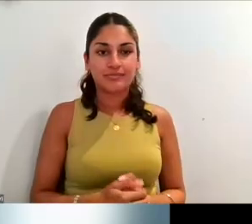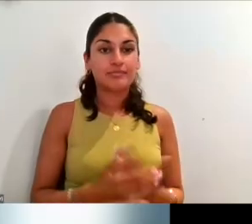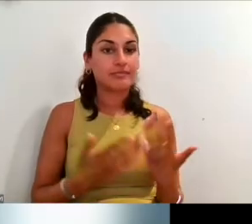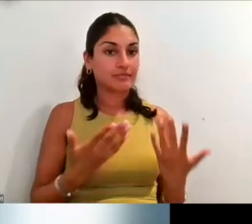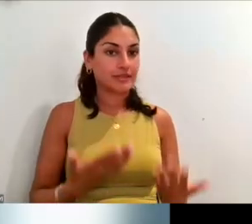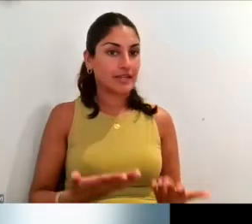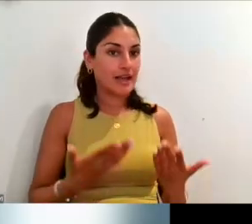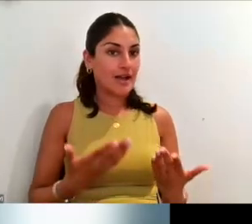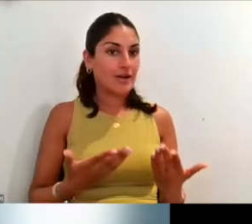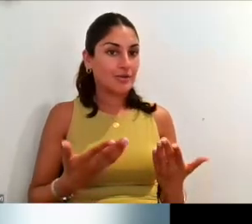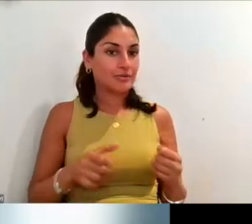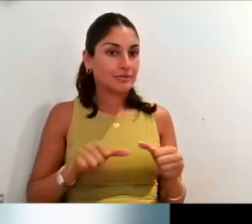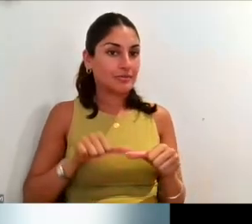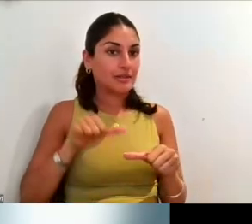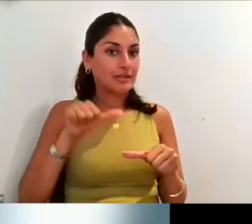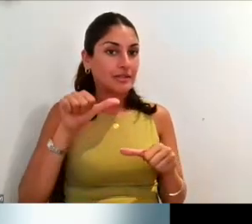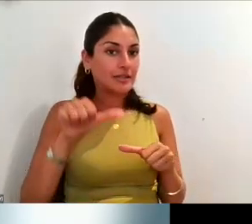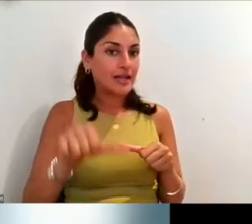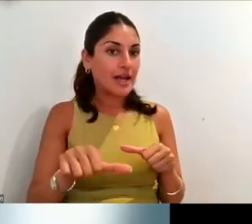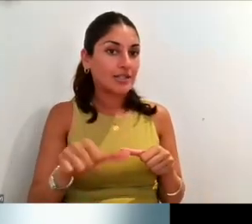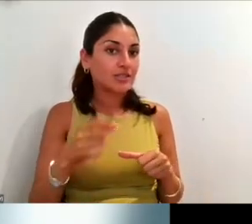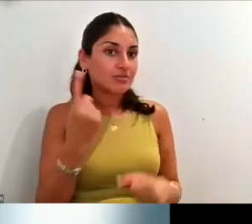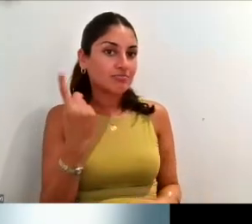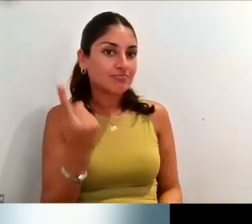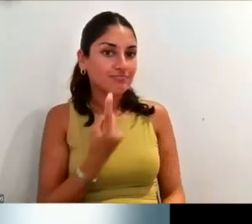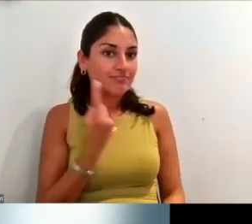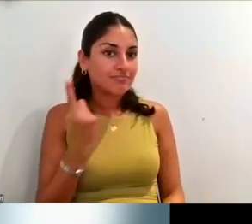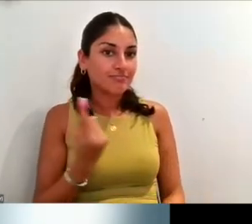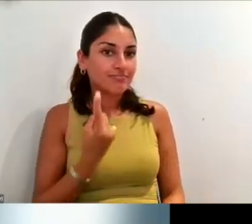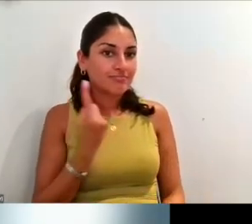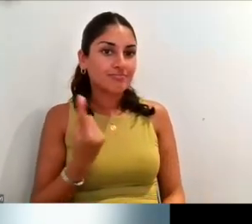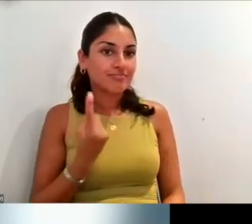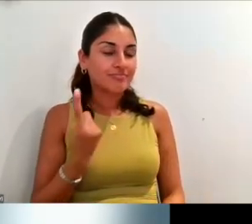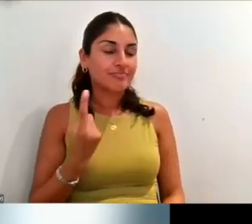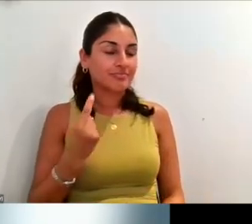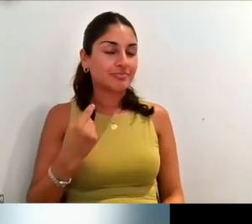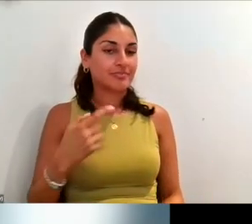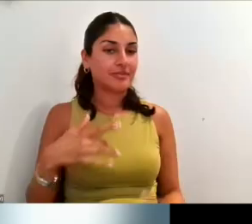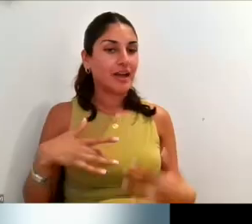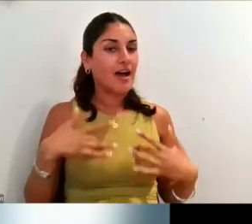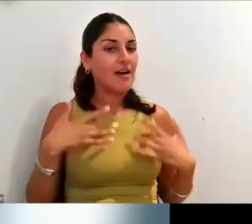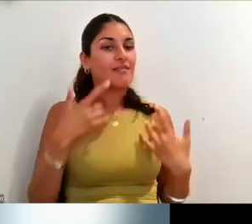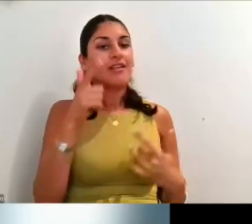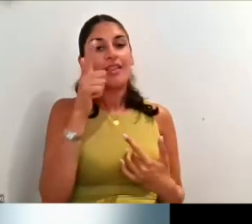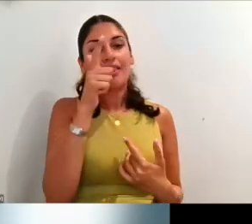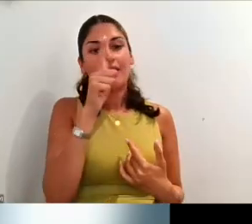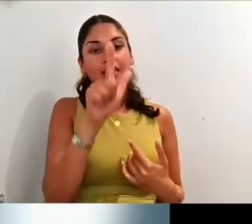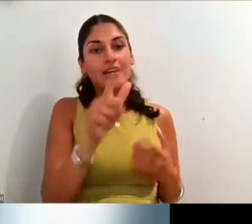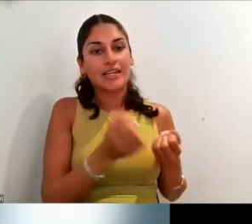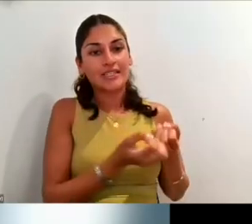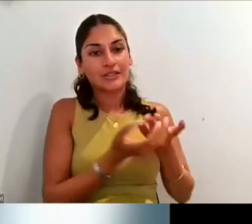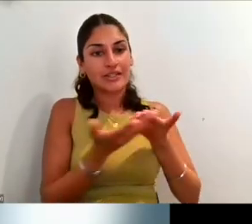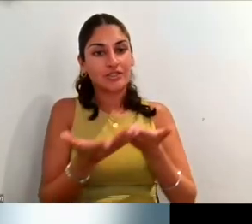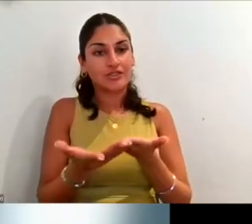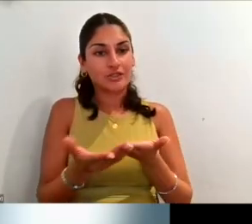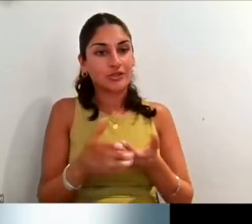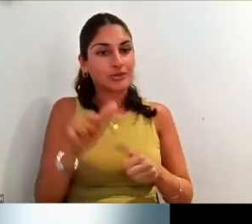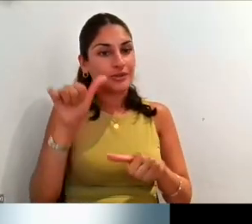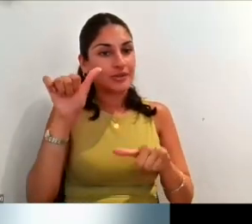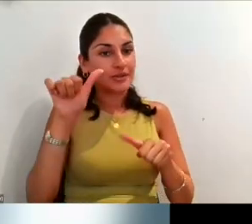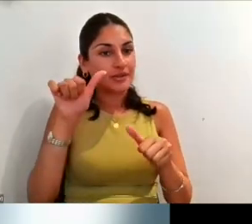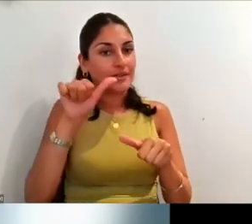I would like to now have the privilege of introducing